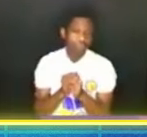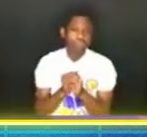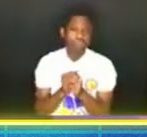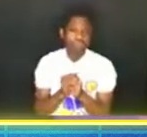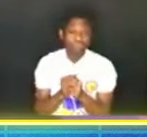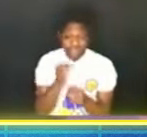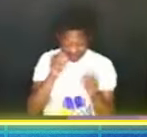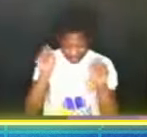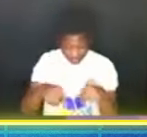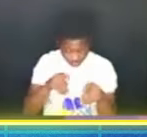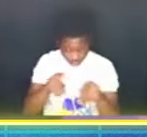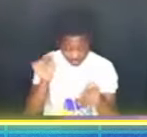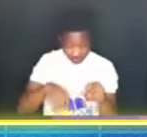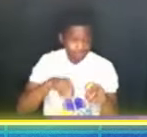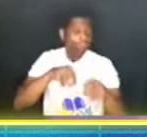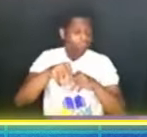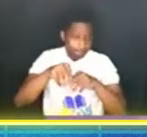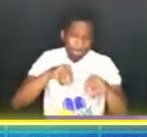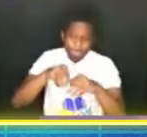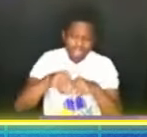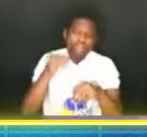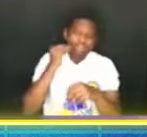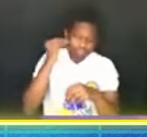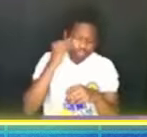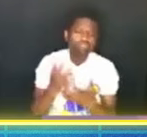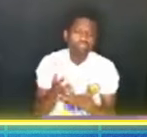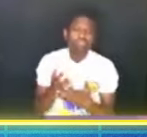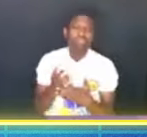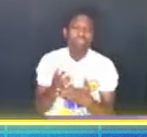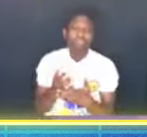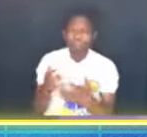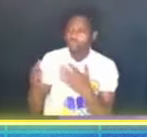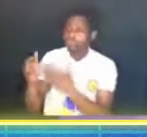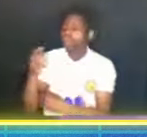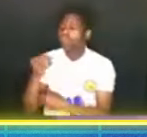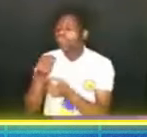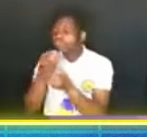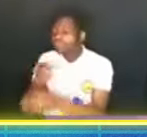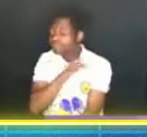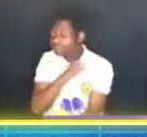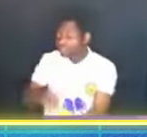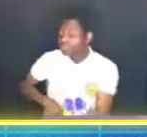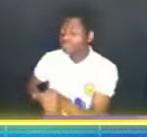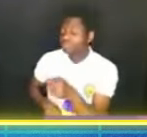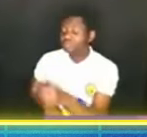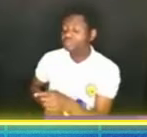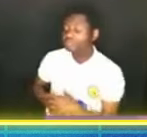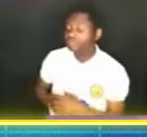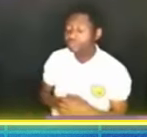that, you need to manage a home. Now God said to Solomon,